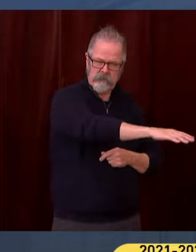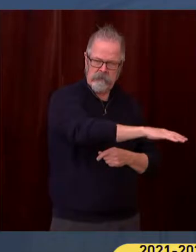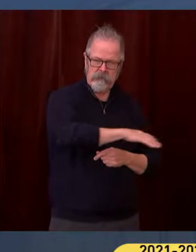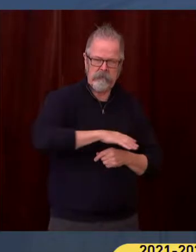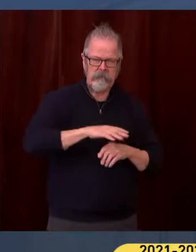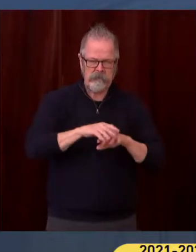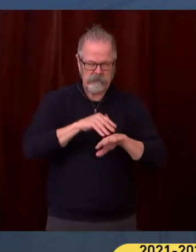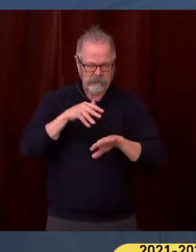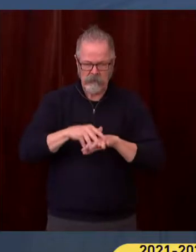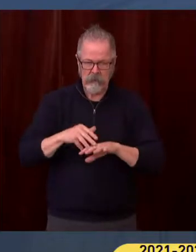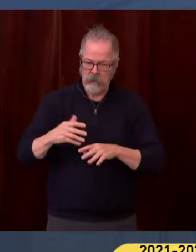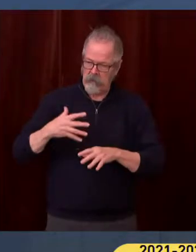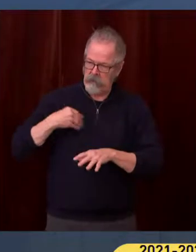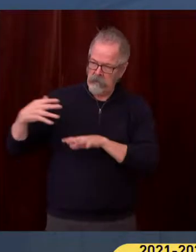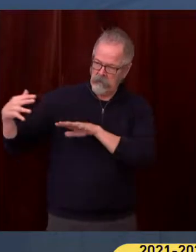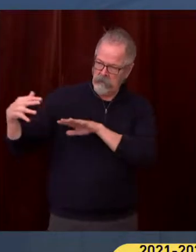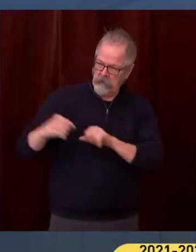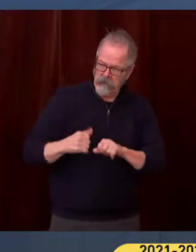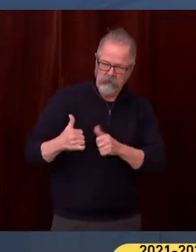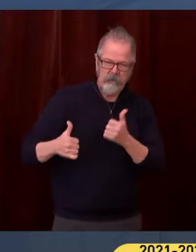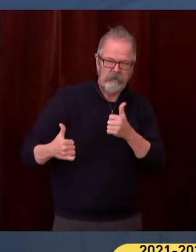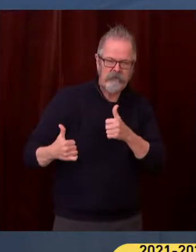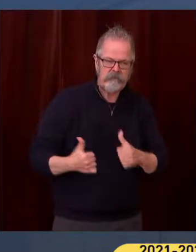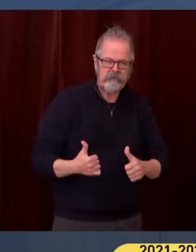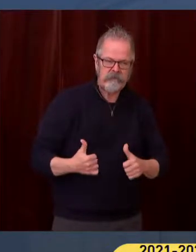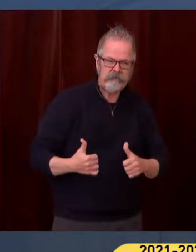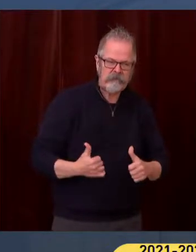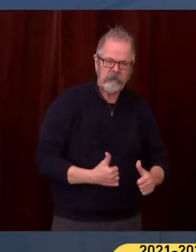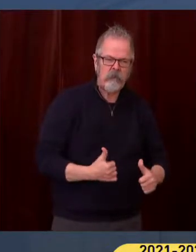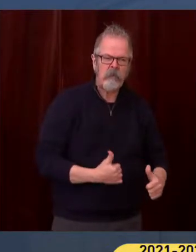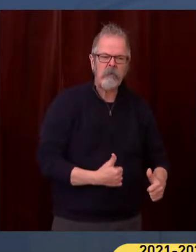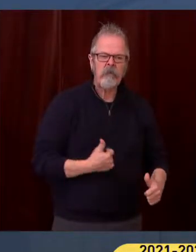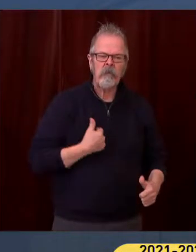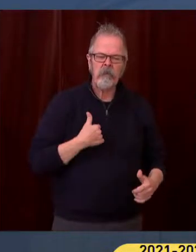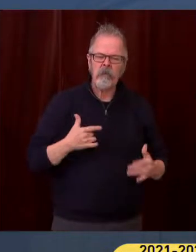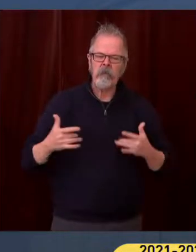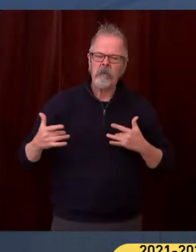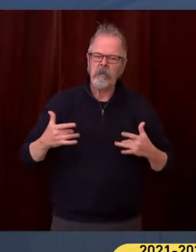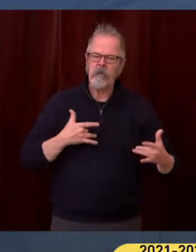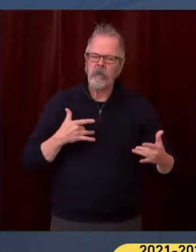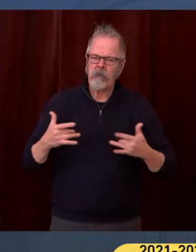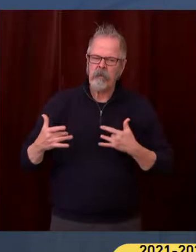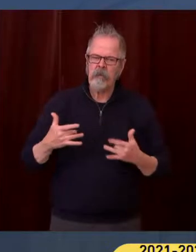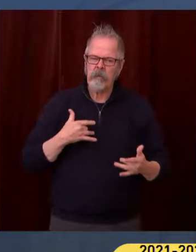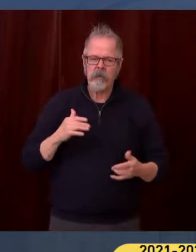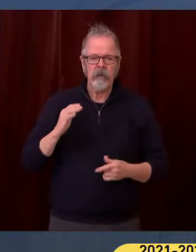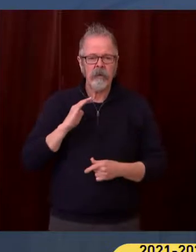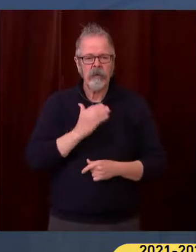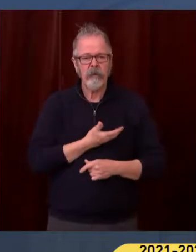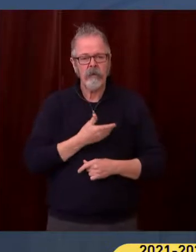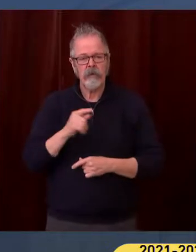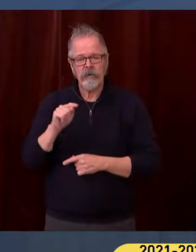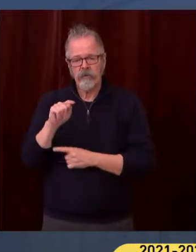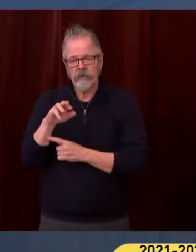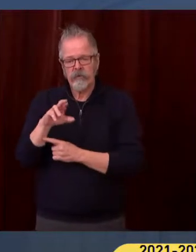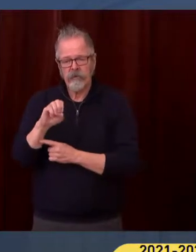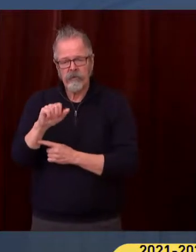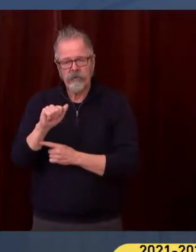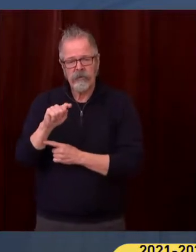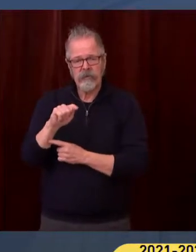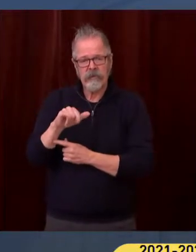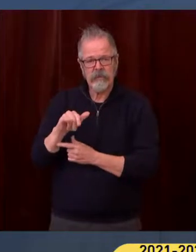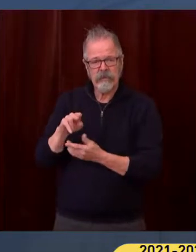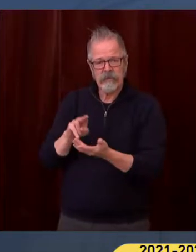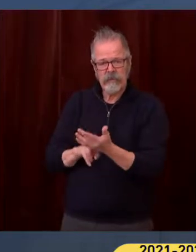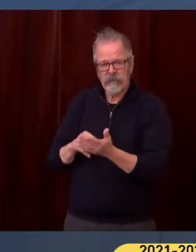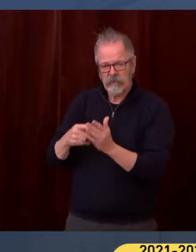concerned about these impacts on our treaty resources. And we're very concerned that if things continue as